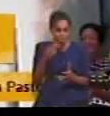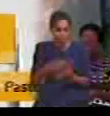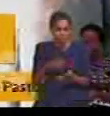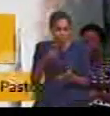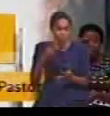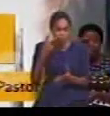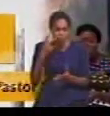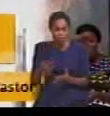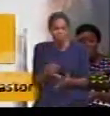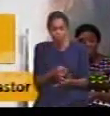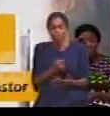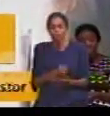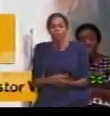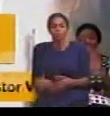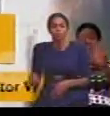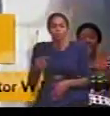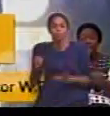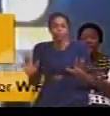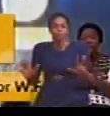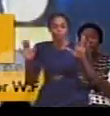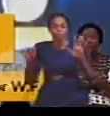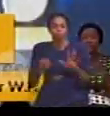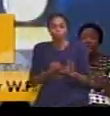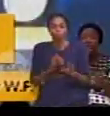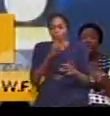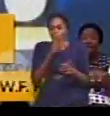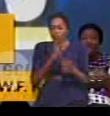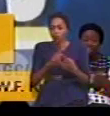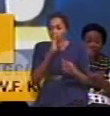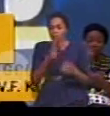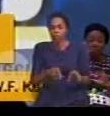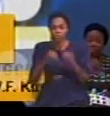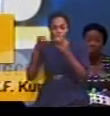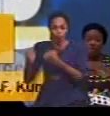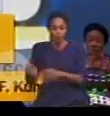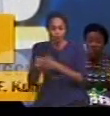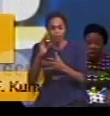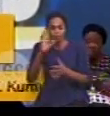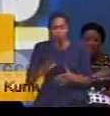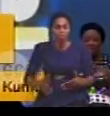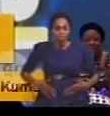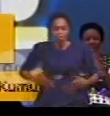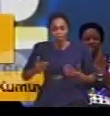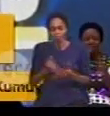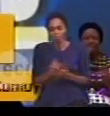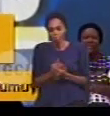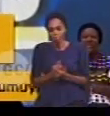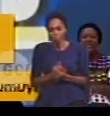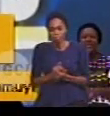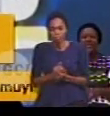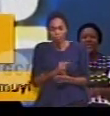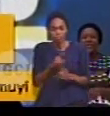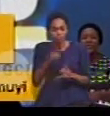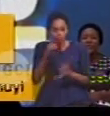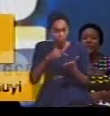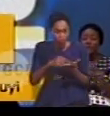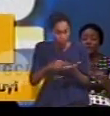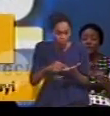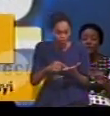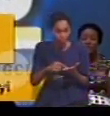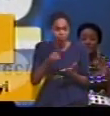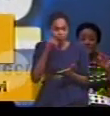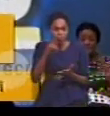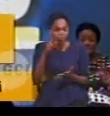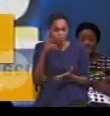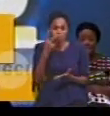The miracle is to be deposited in your life in that place. When you check up,